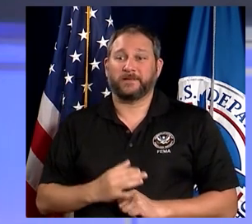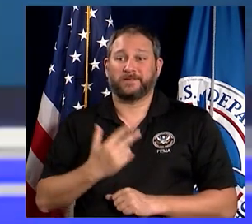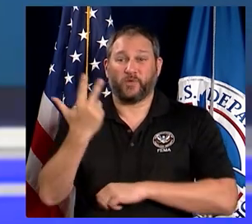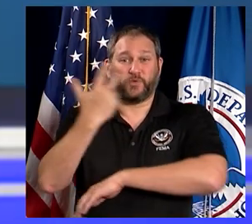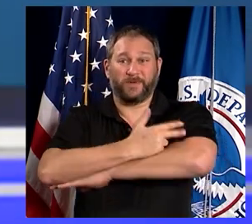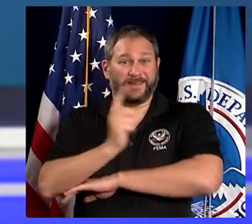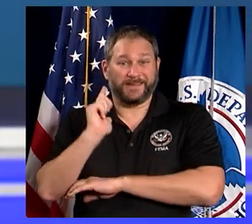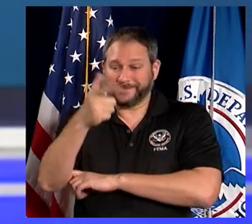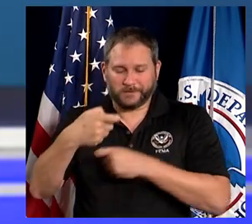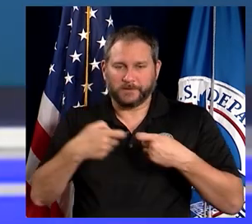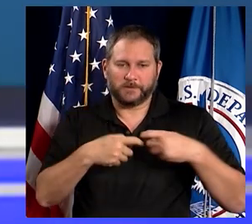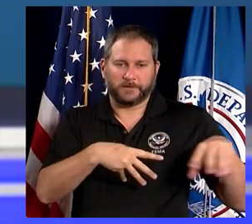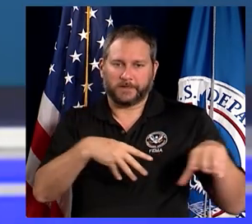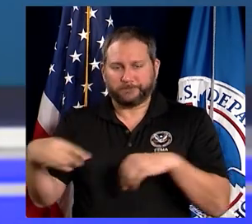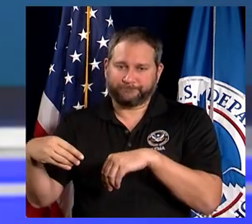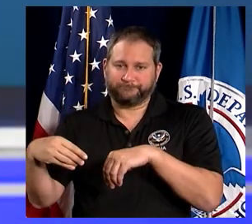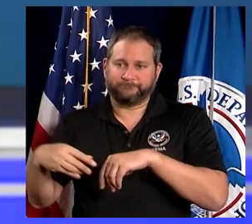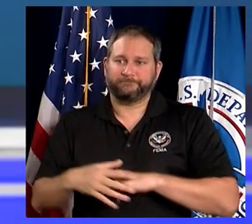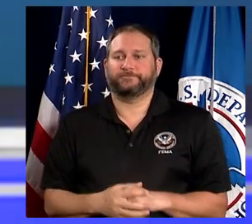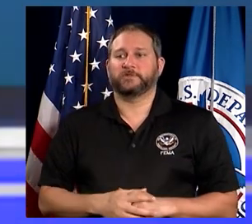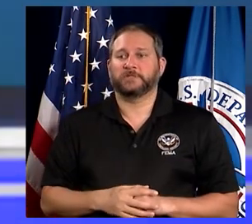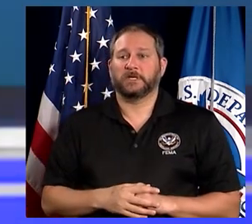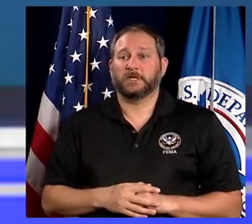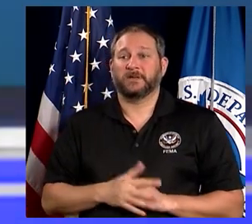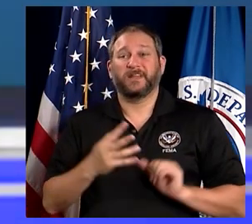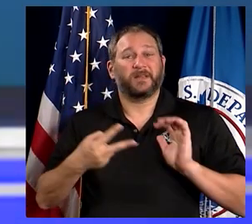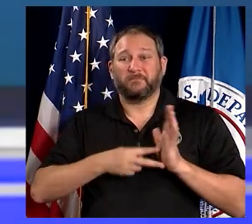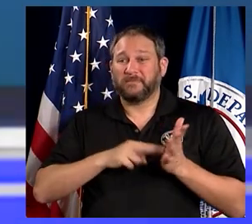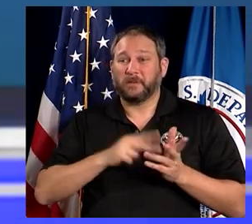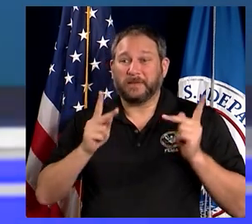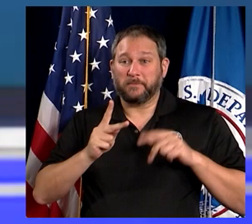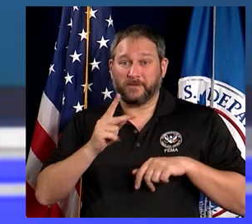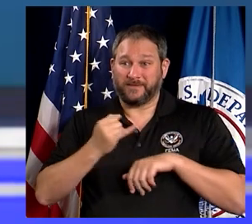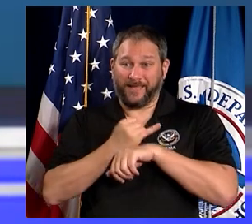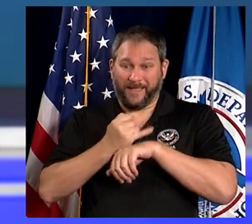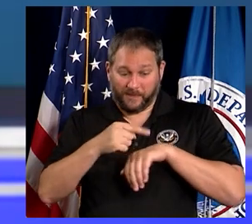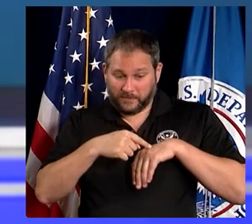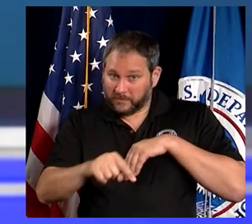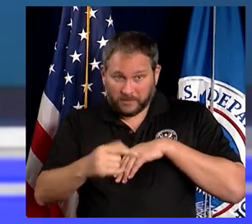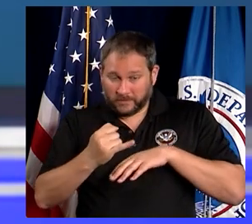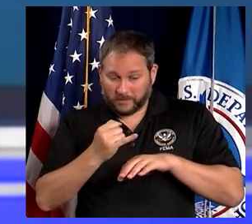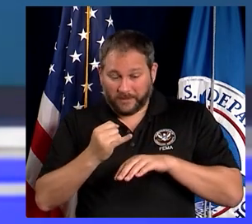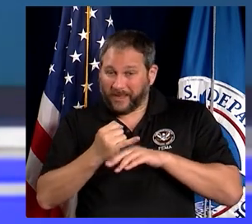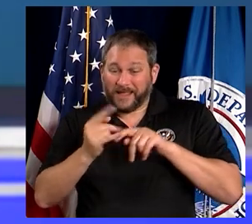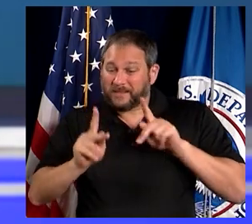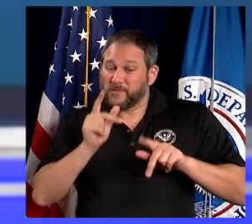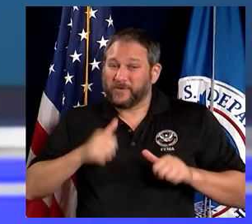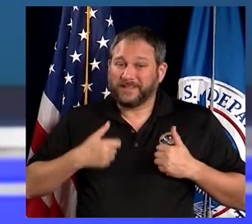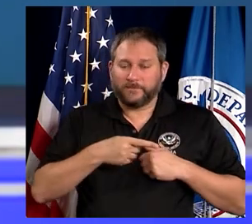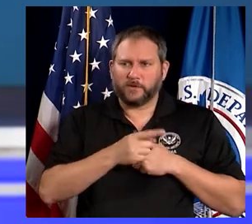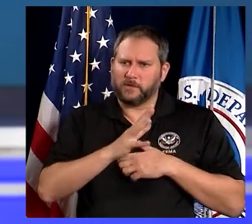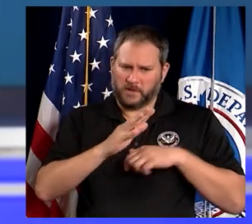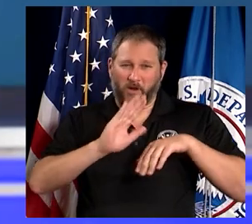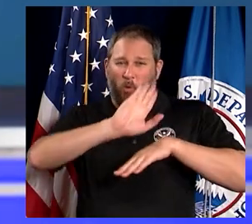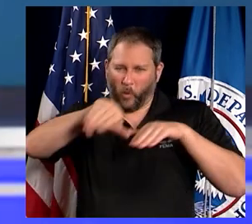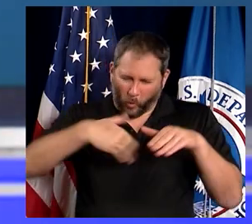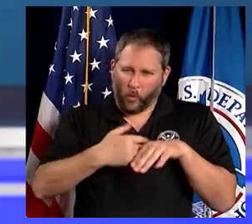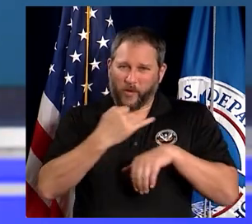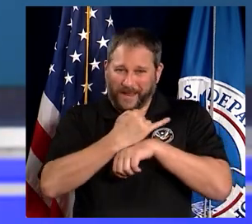power. And by that, I don't mean people on the island had no power. I mean the island had no